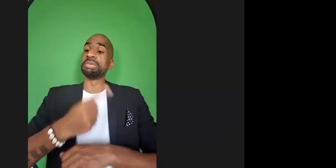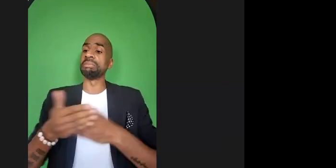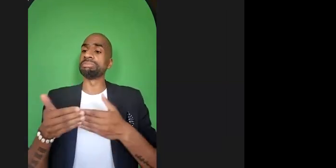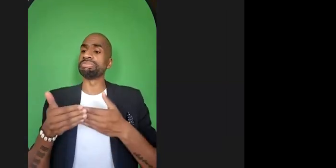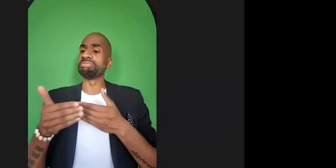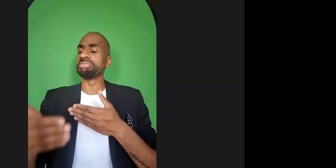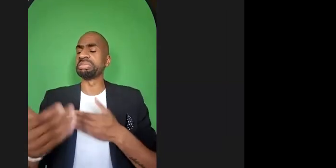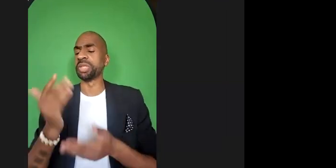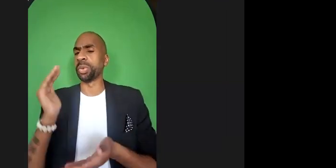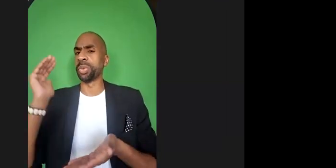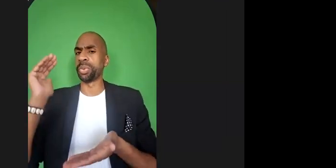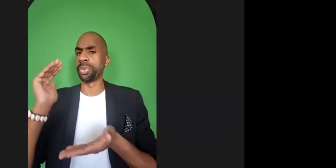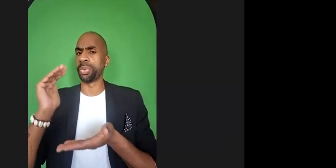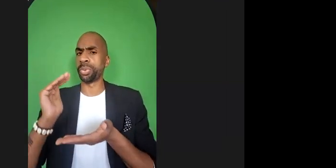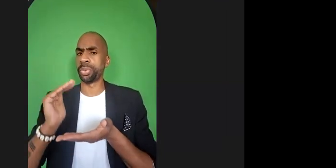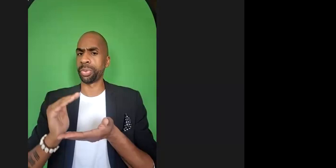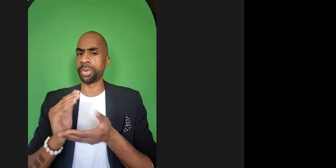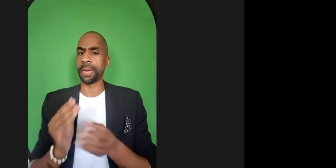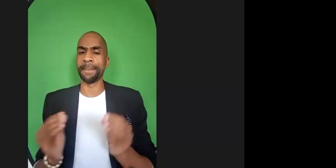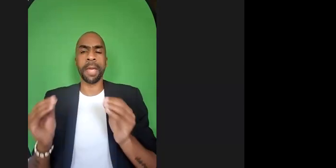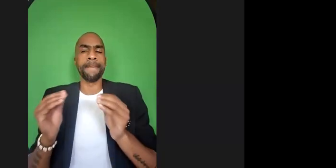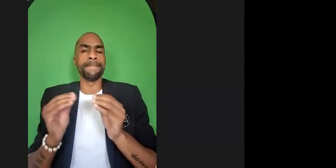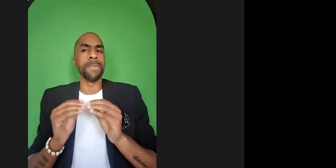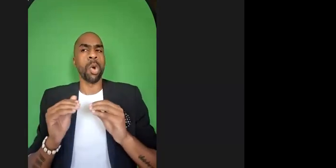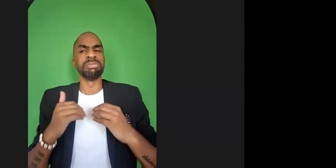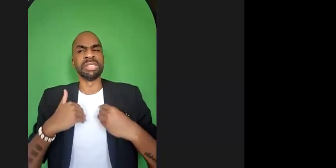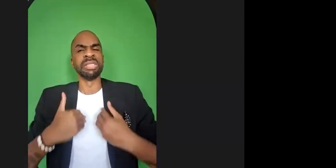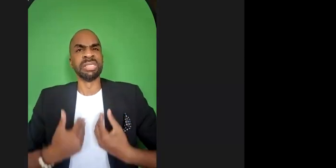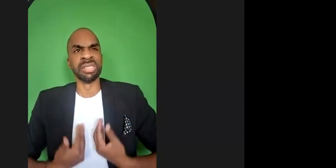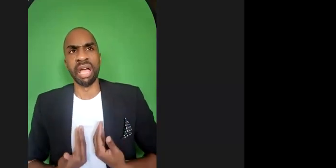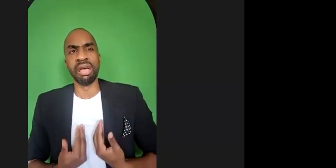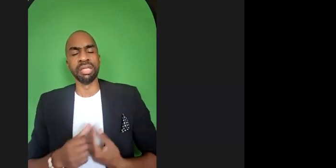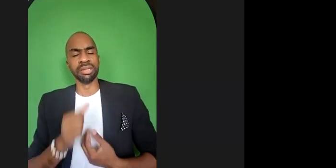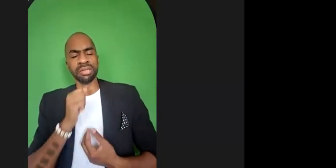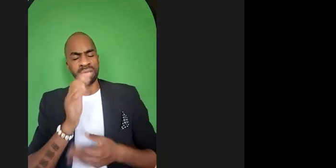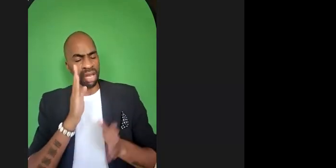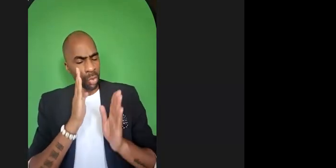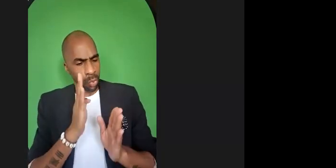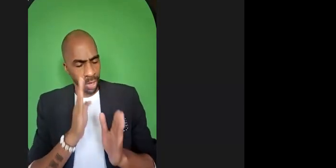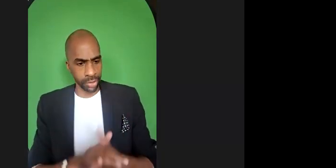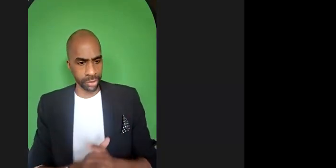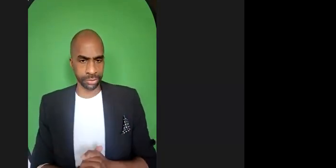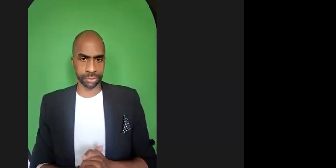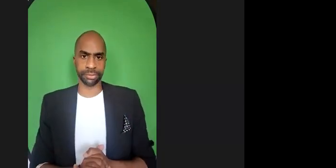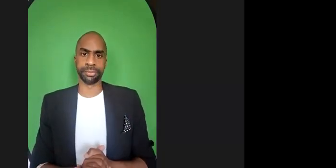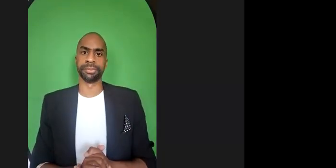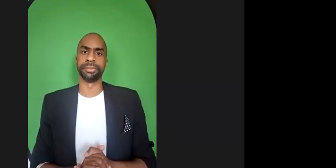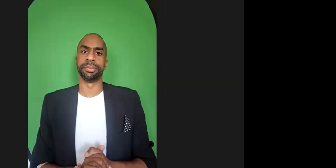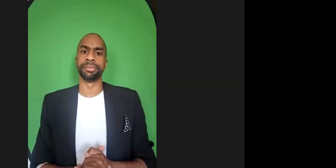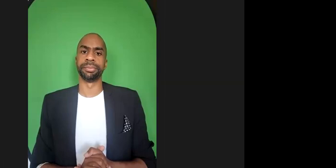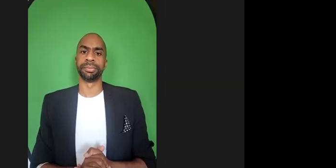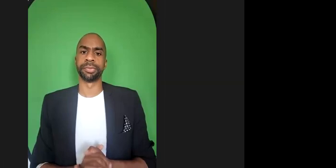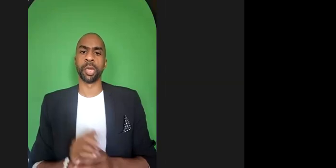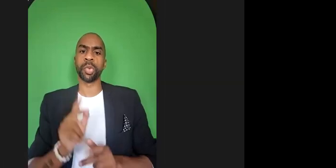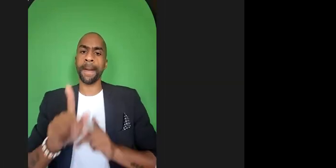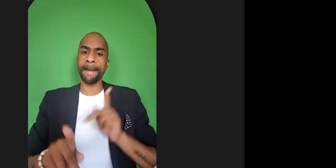often more fatigued and less aware. And, you know, generally speaking, people will die from